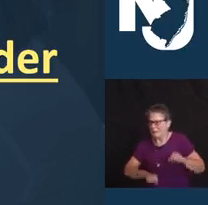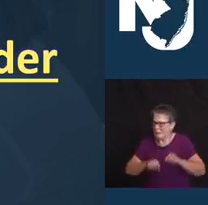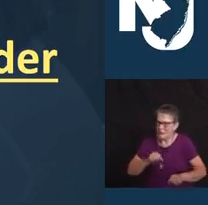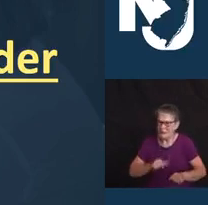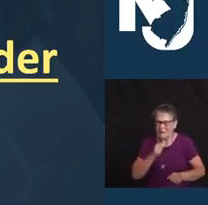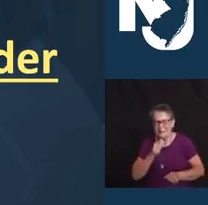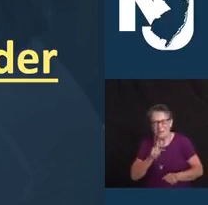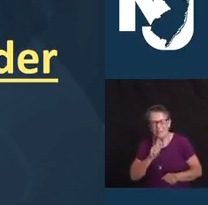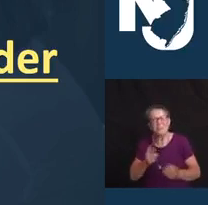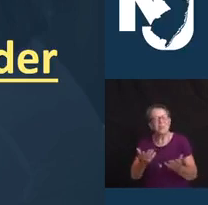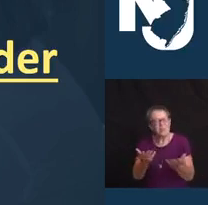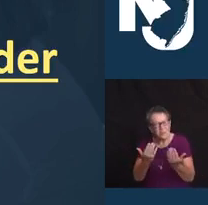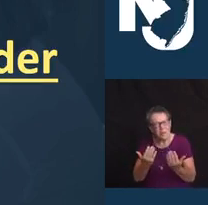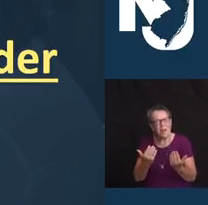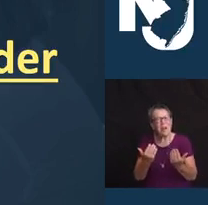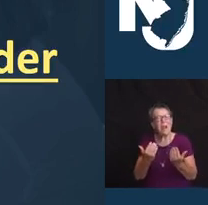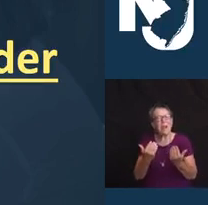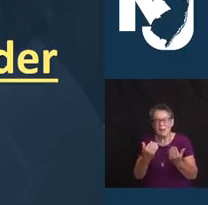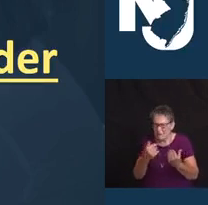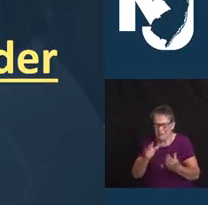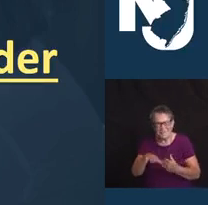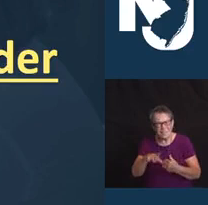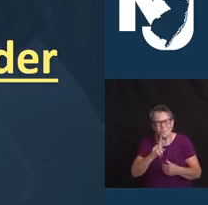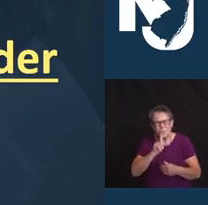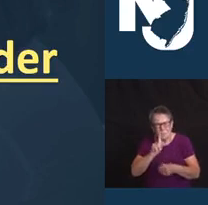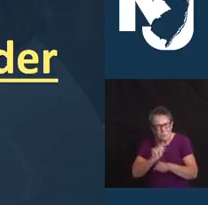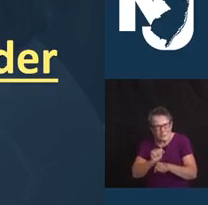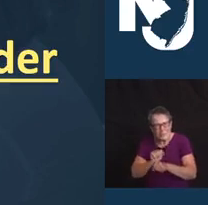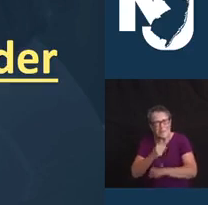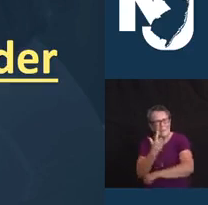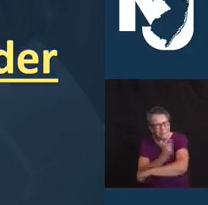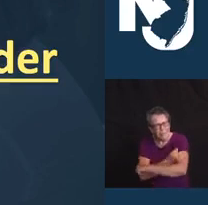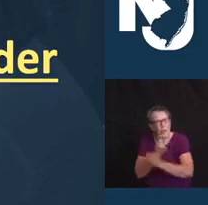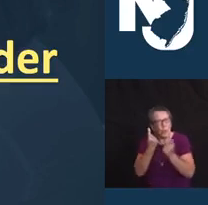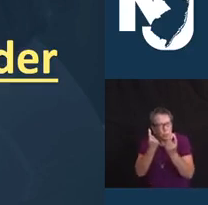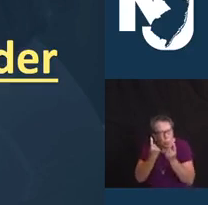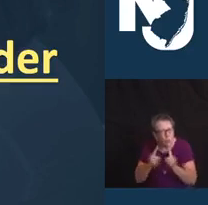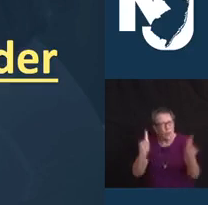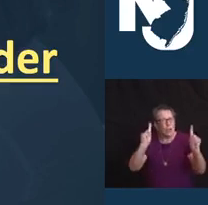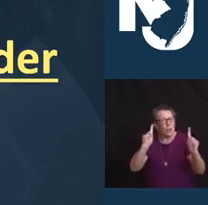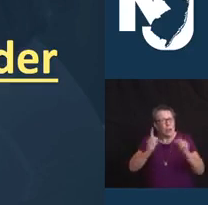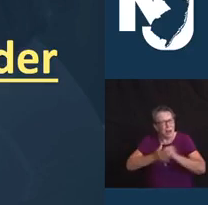free. They are widely accessible. Just go to that website,